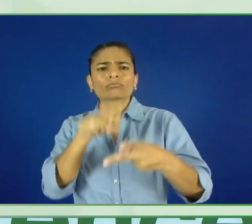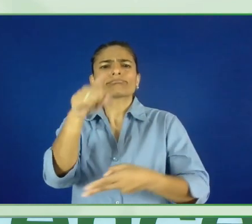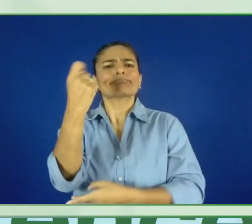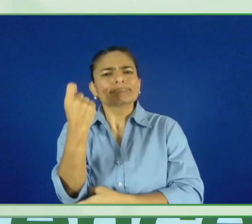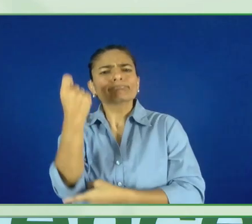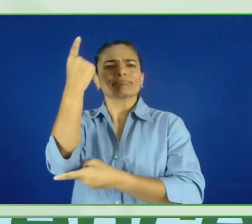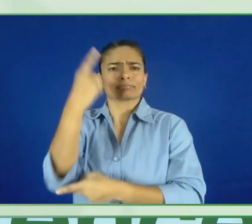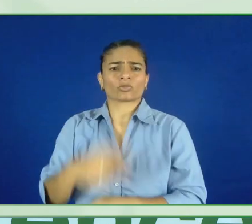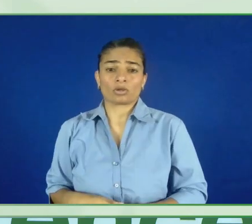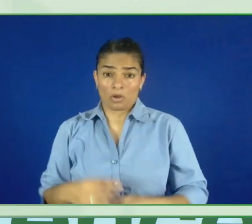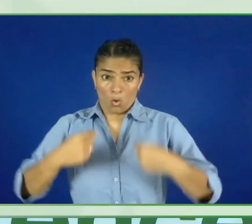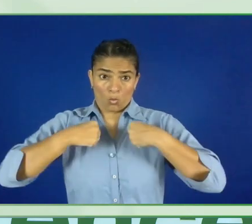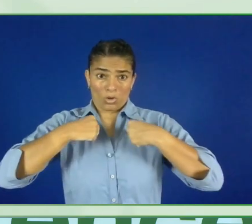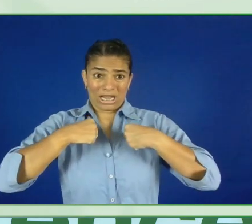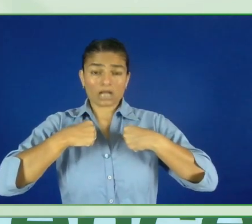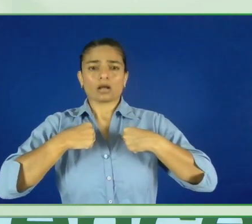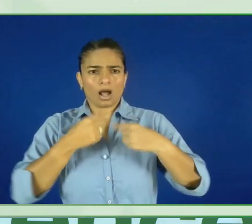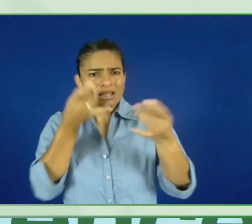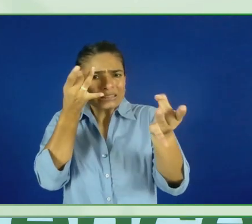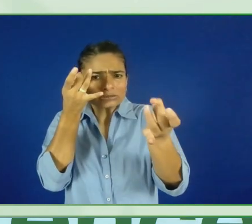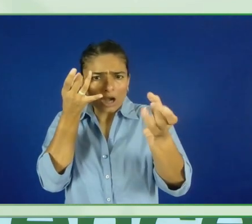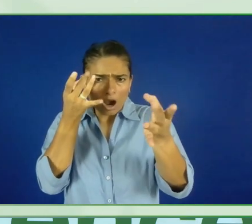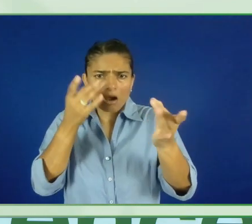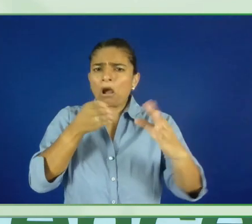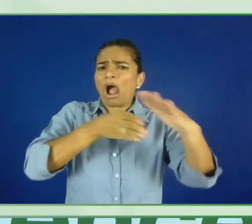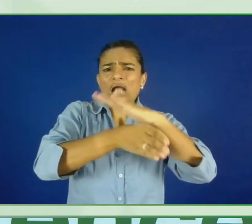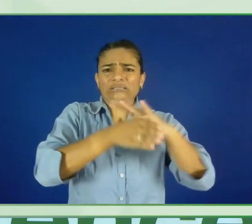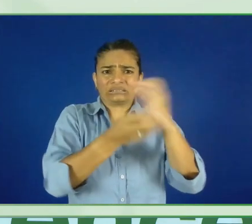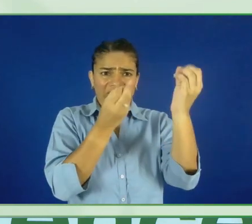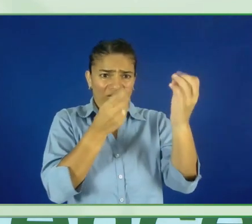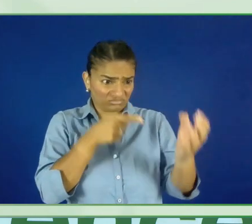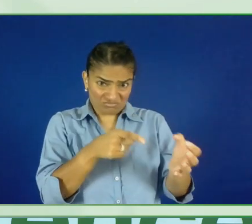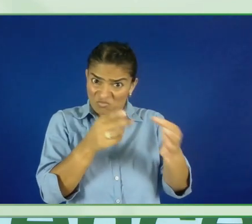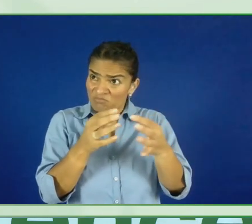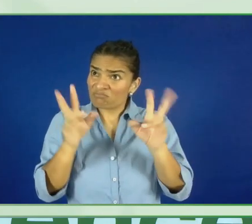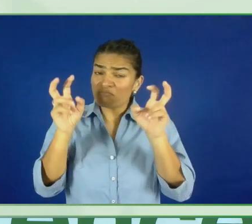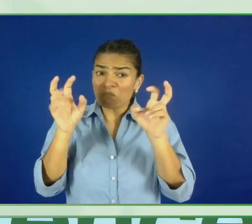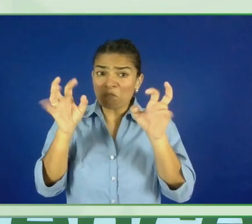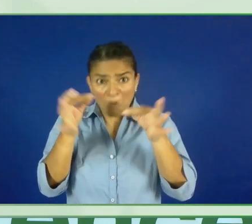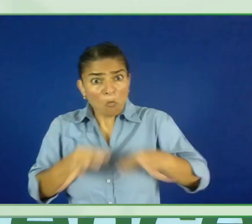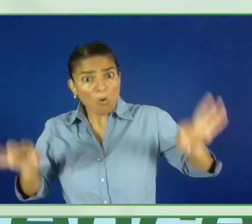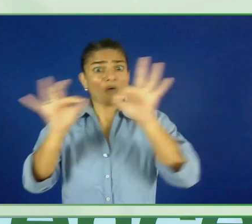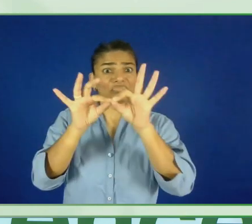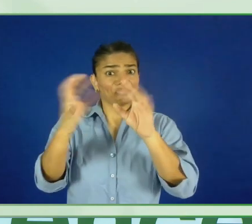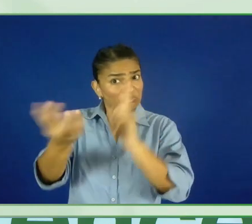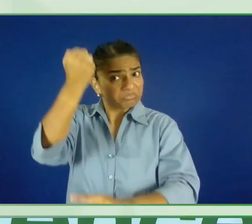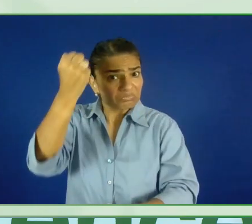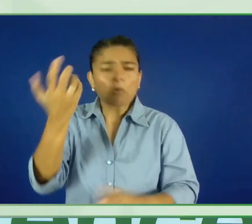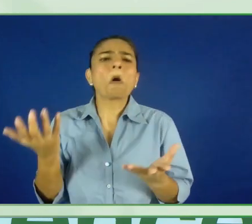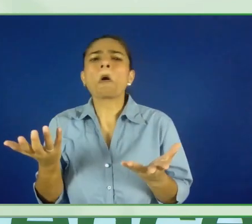worthwhile to start this journey. So we really try to give you all the principles and basics and